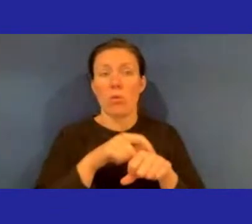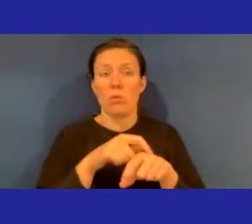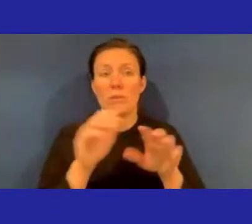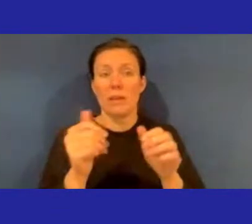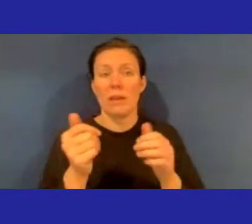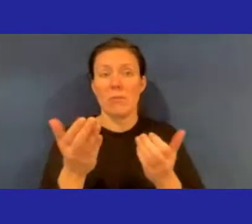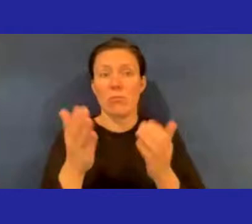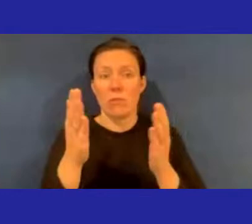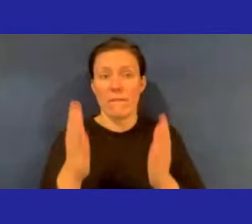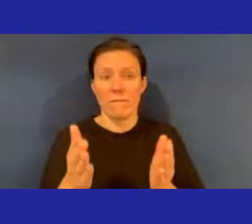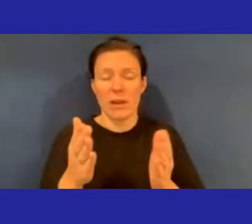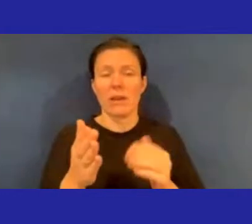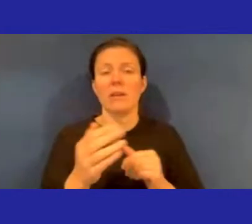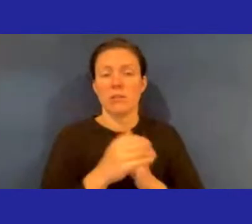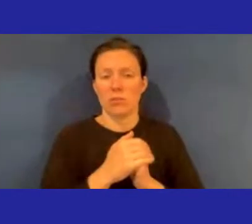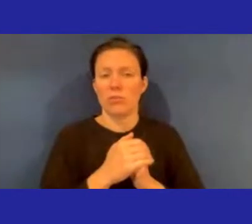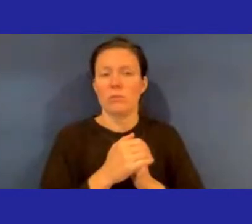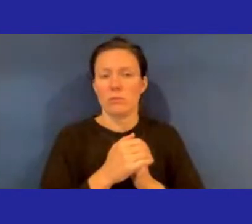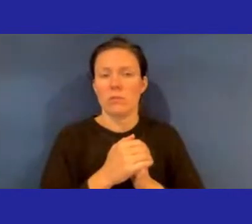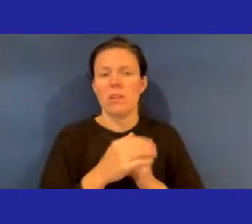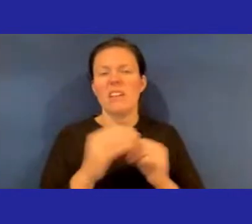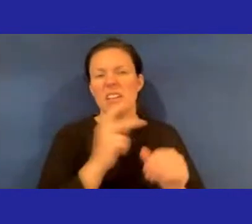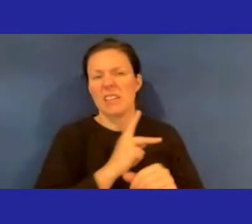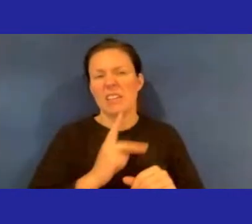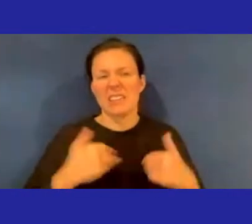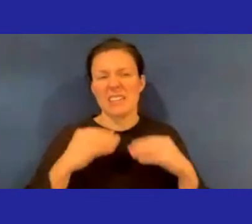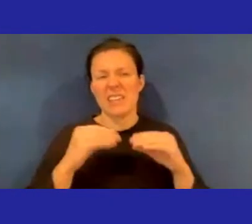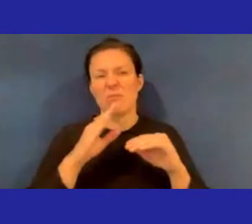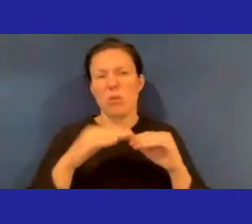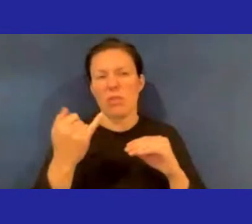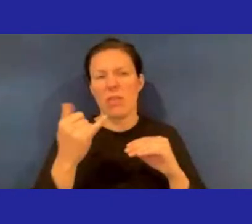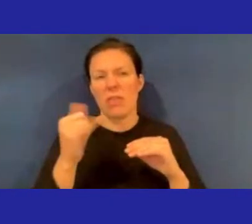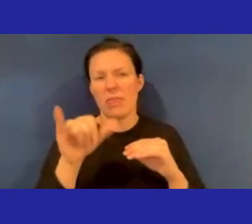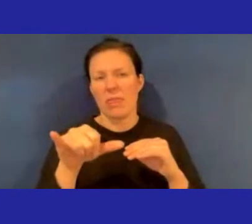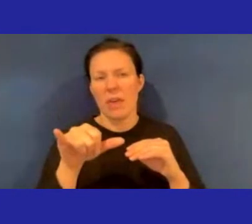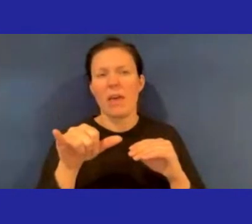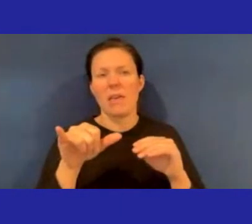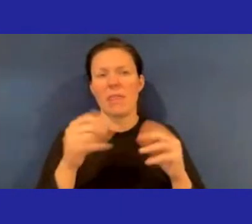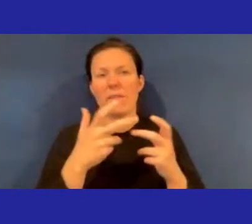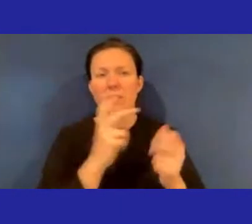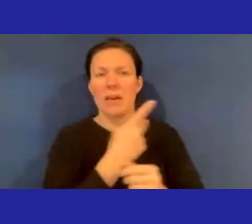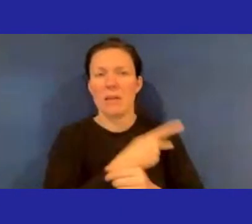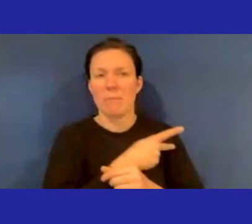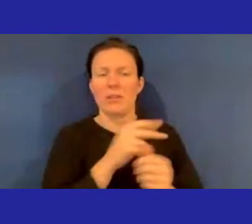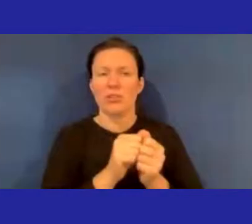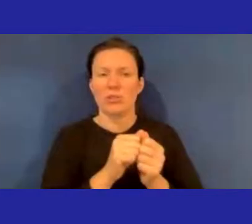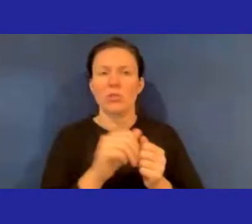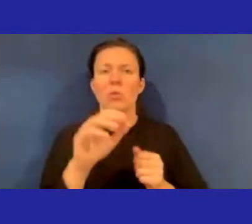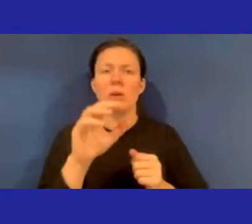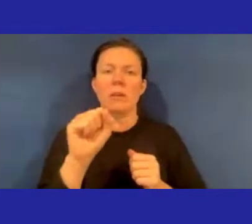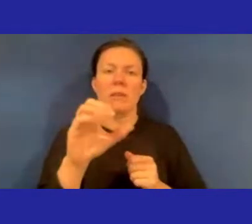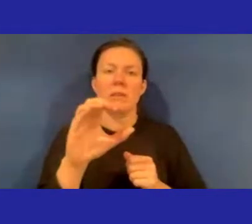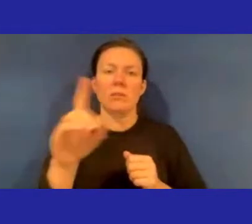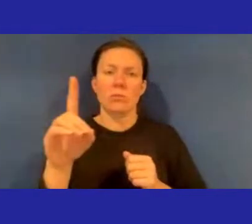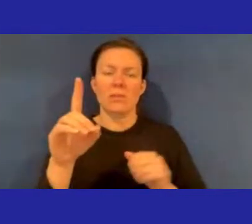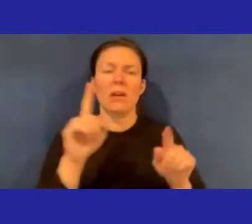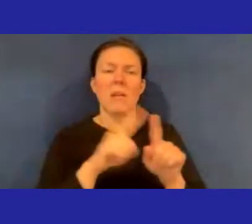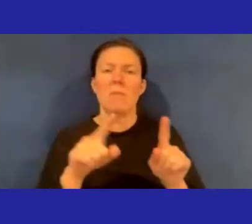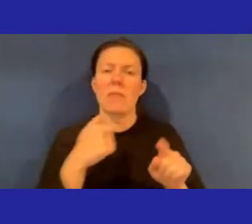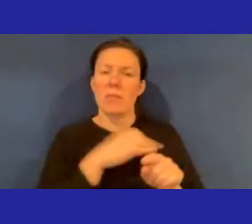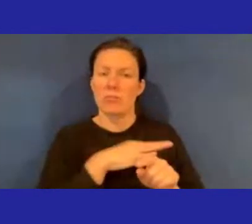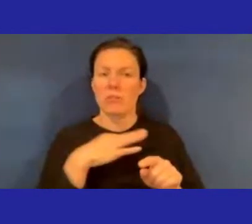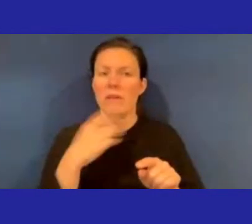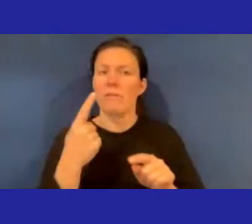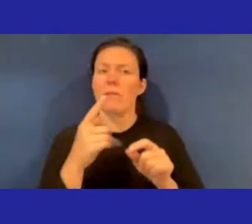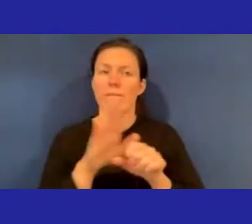There's more than that at King's because of their volume. They have a high volume of patients with sickle cell. But they're all getting staffed with at least one full-time